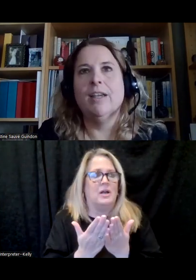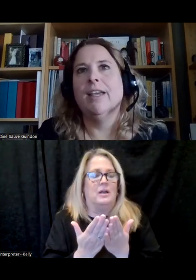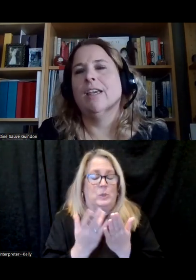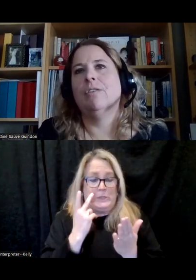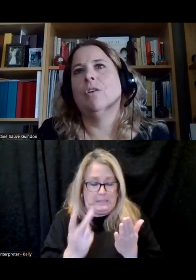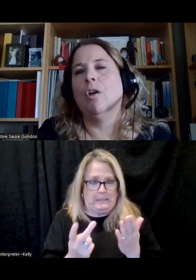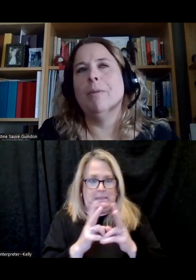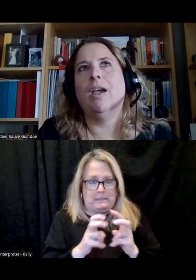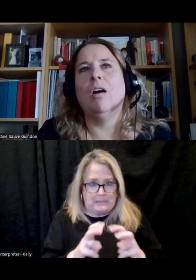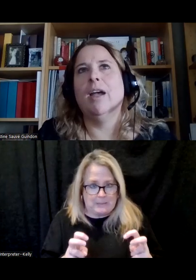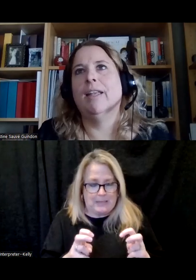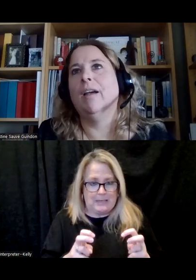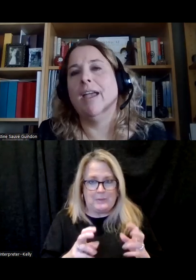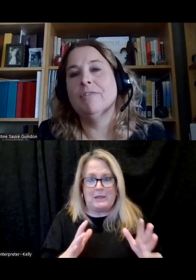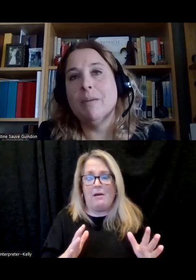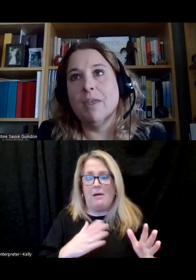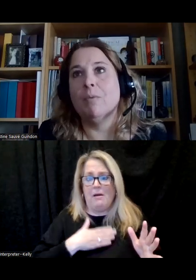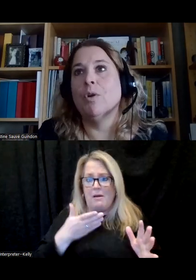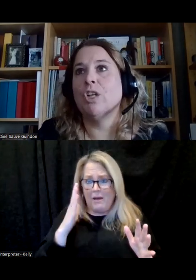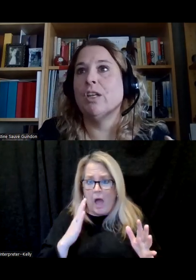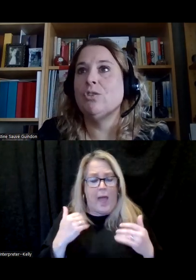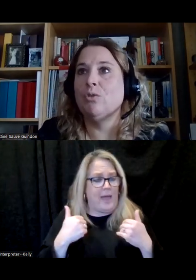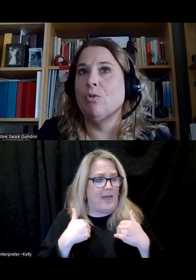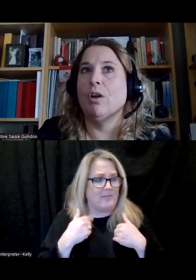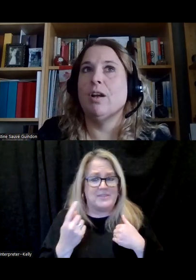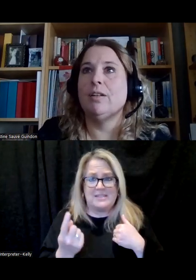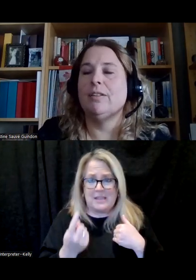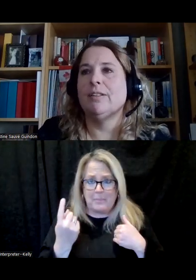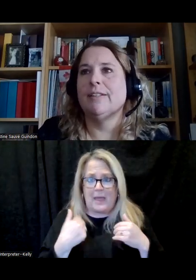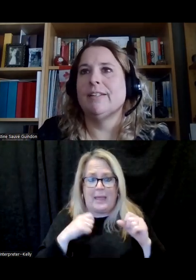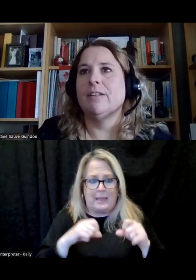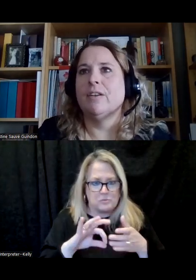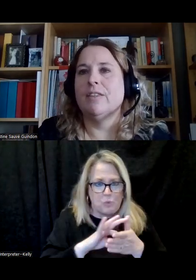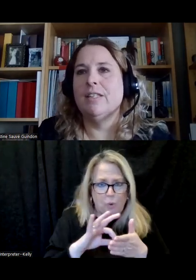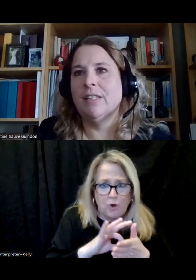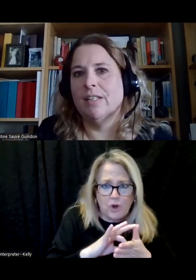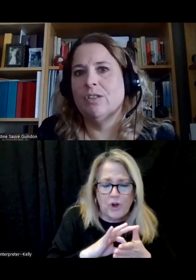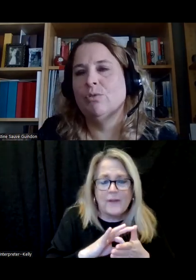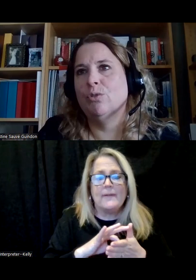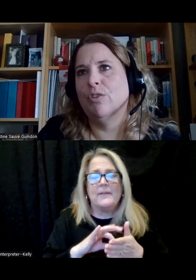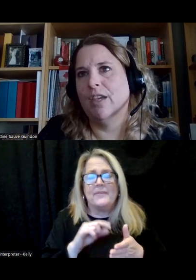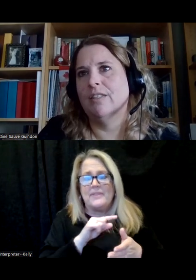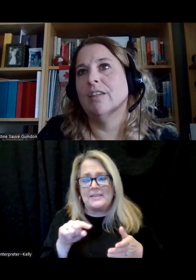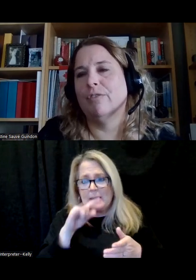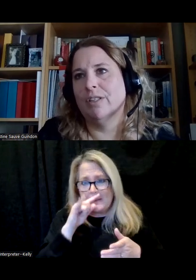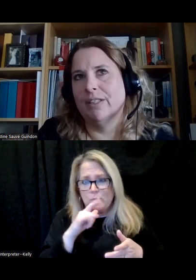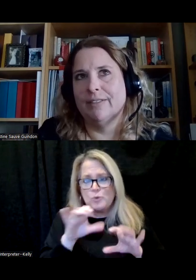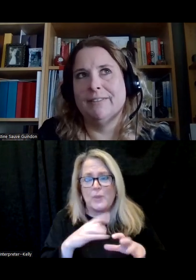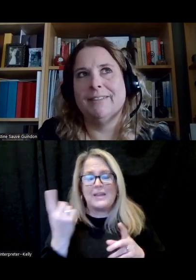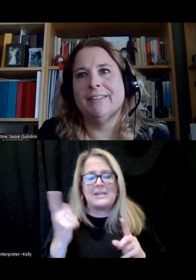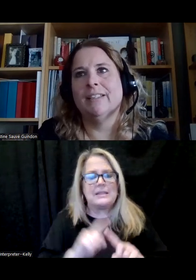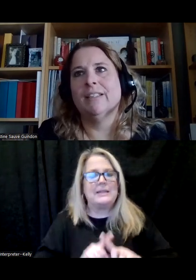it, you're going, oh my God, I have something which I can score. These kids who do things